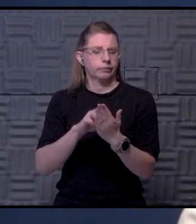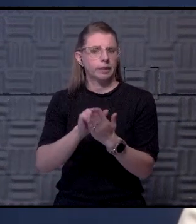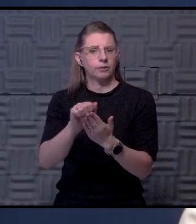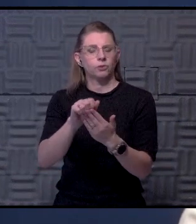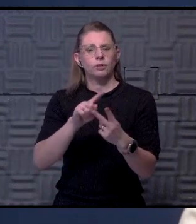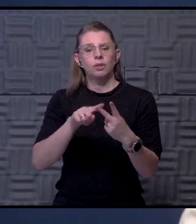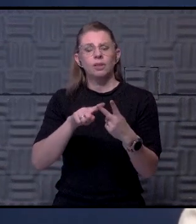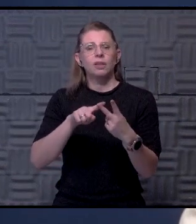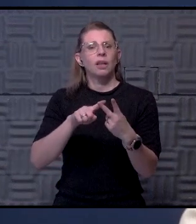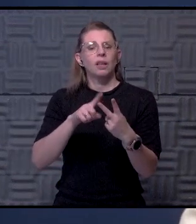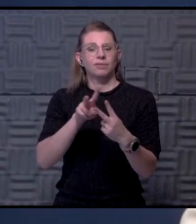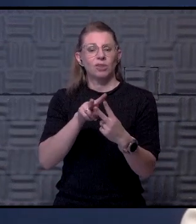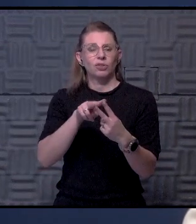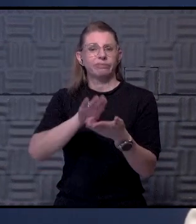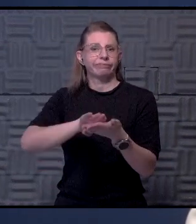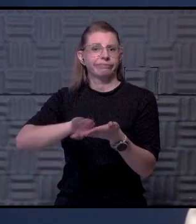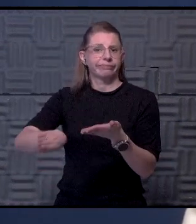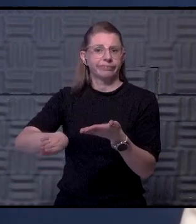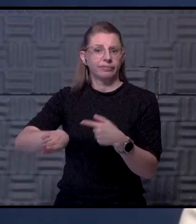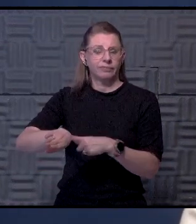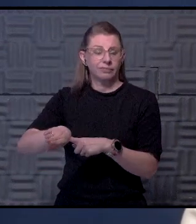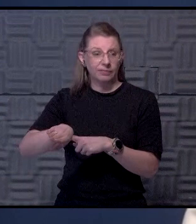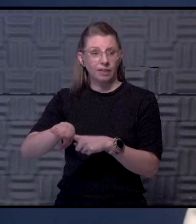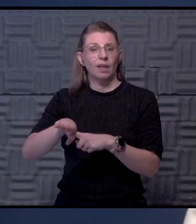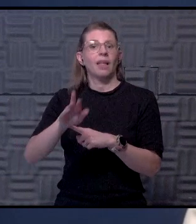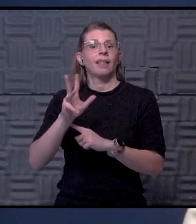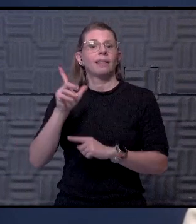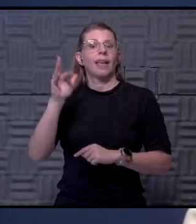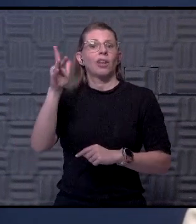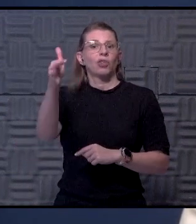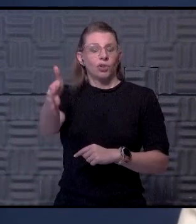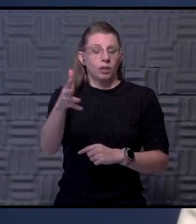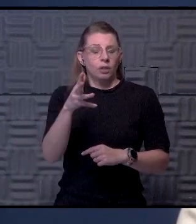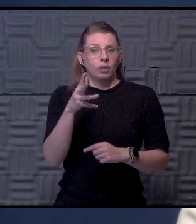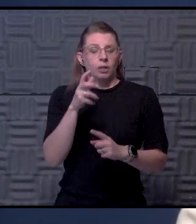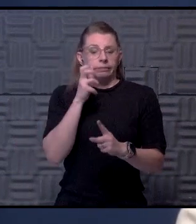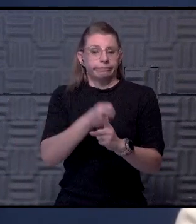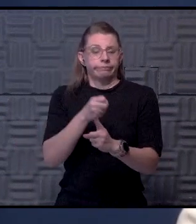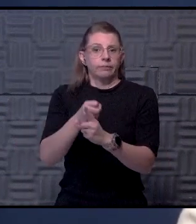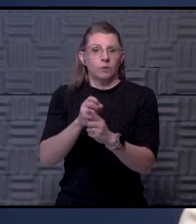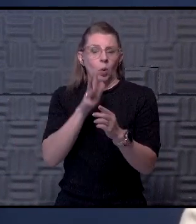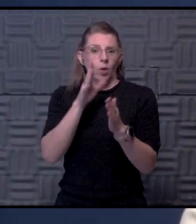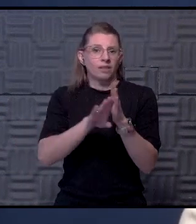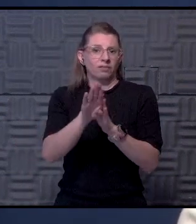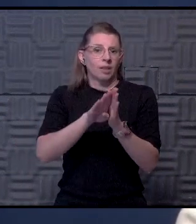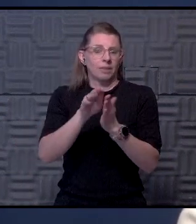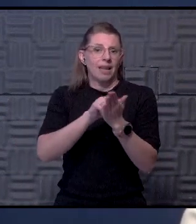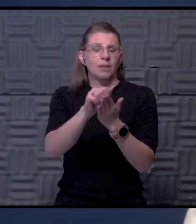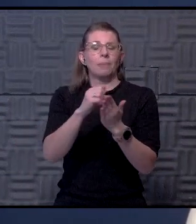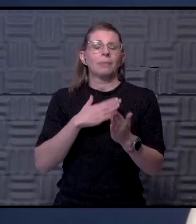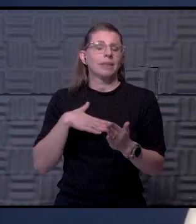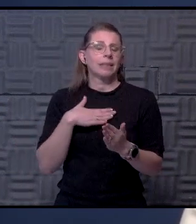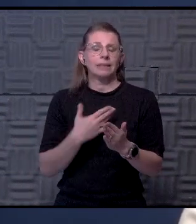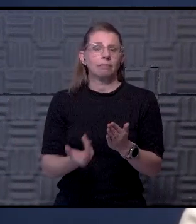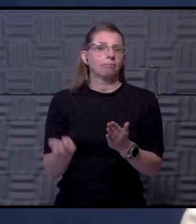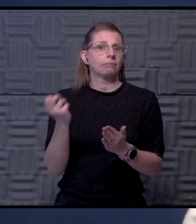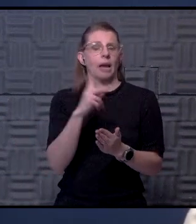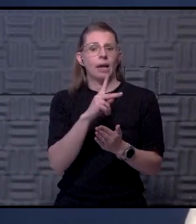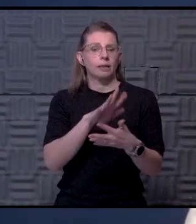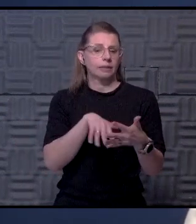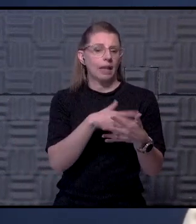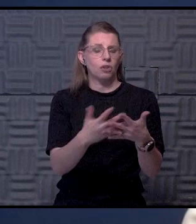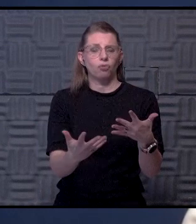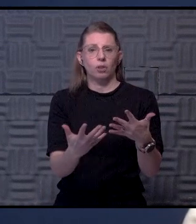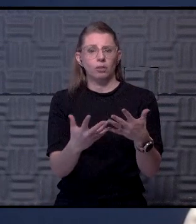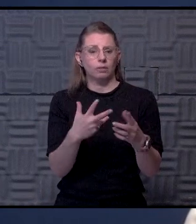will have an impact several years down the line when the patients then develop these cancers. So please get back on the schedule of your